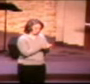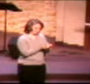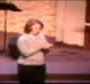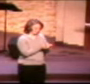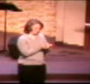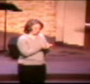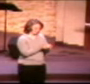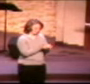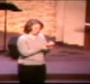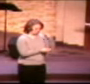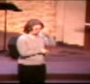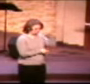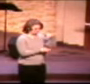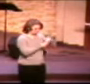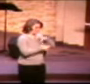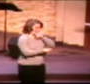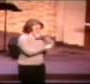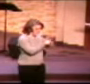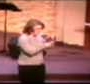in my commitment to you,